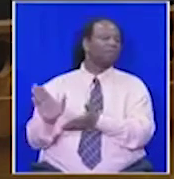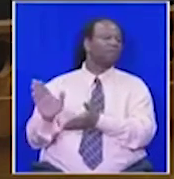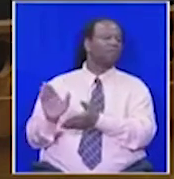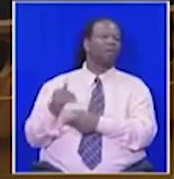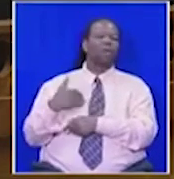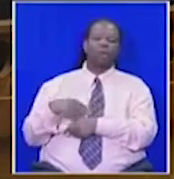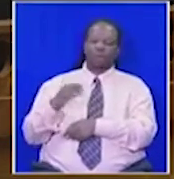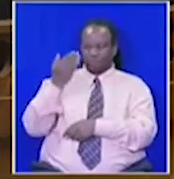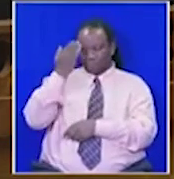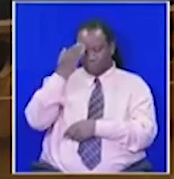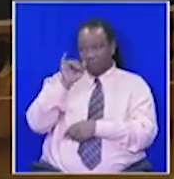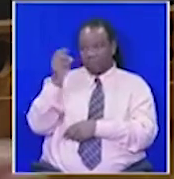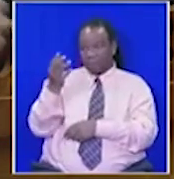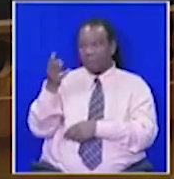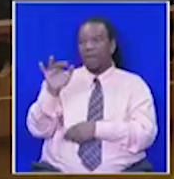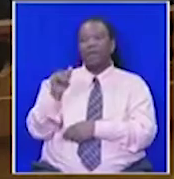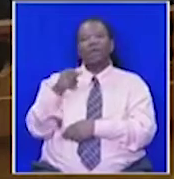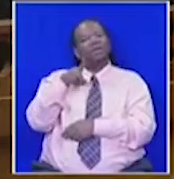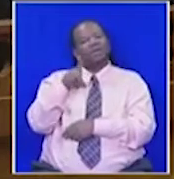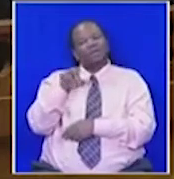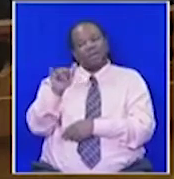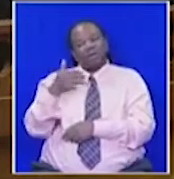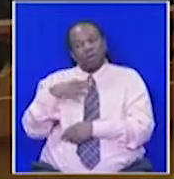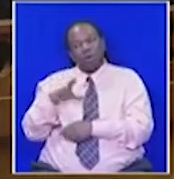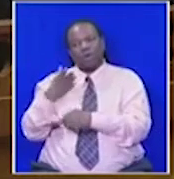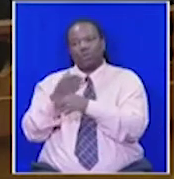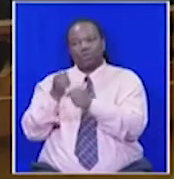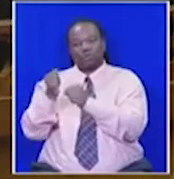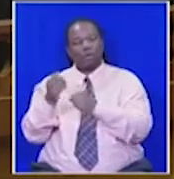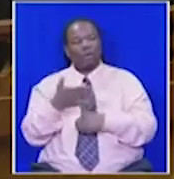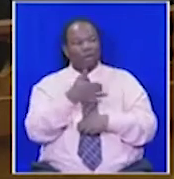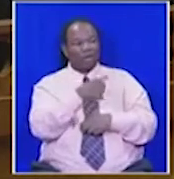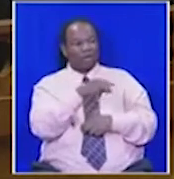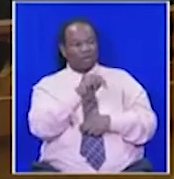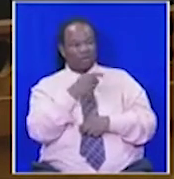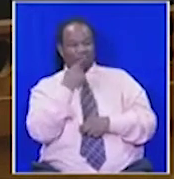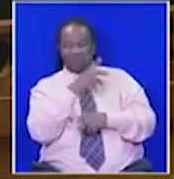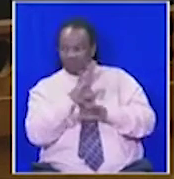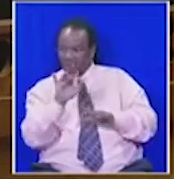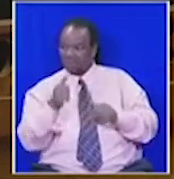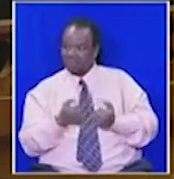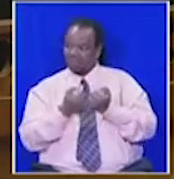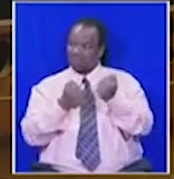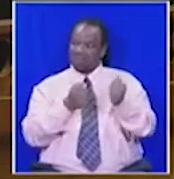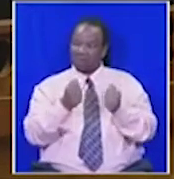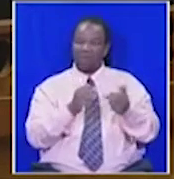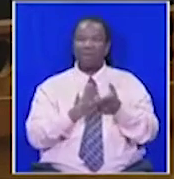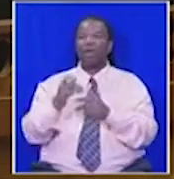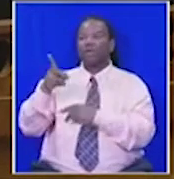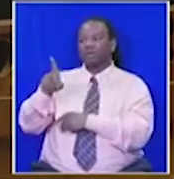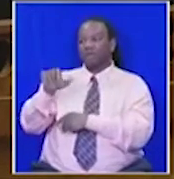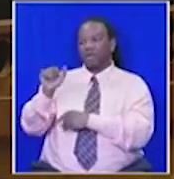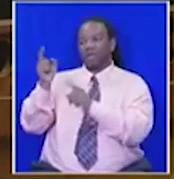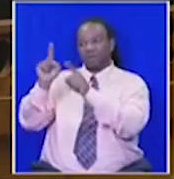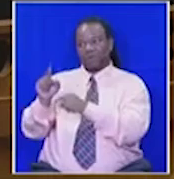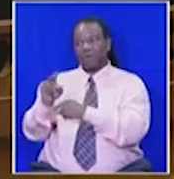The DA voted to create jobs, but the ANC voted against creating jobs. The DA voted for a specialized